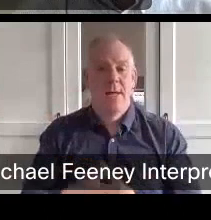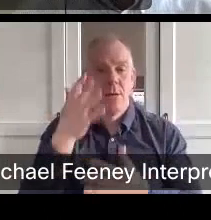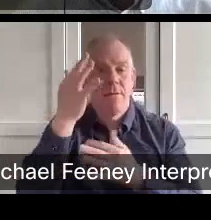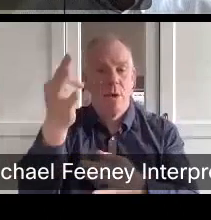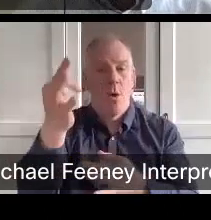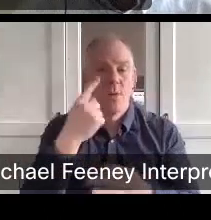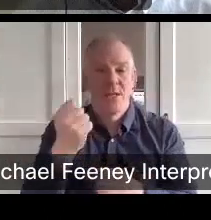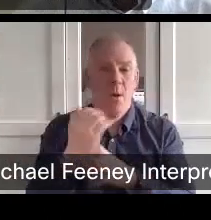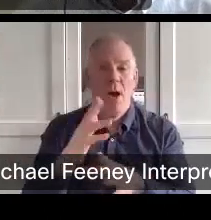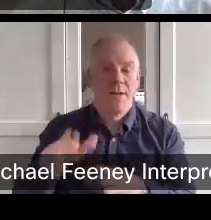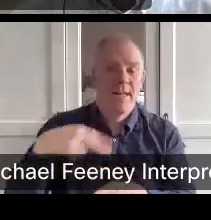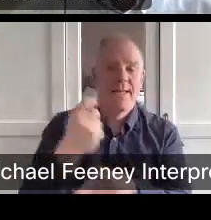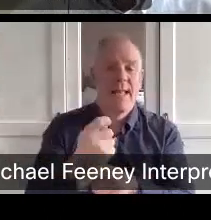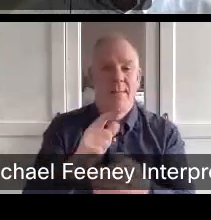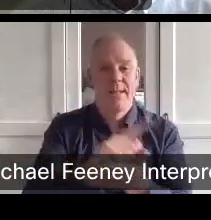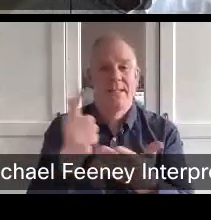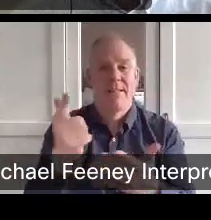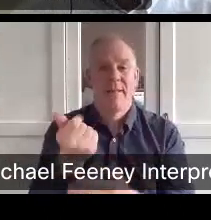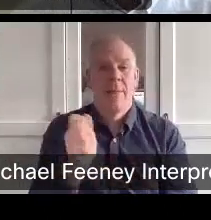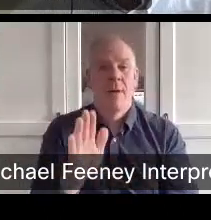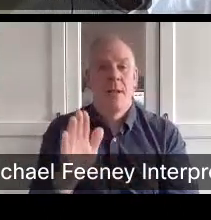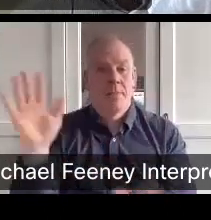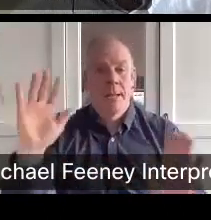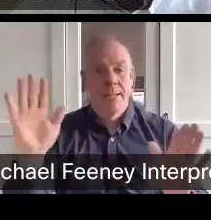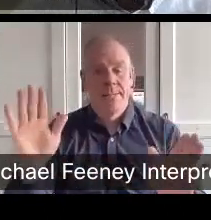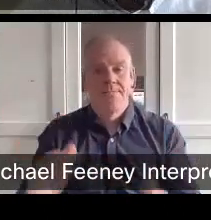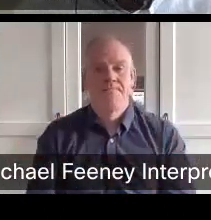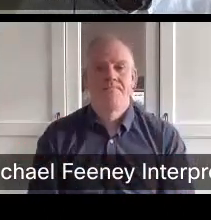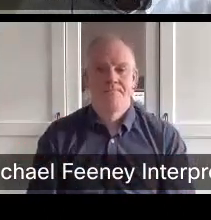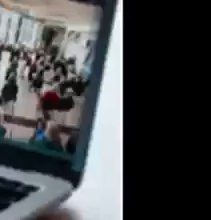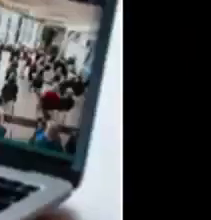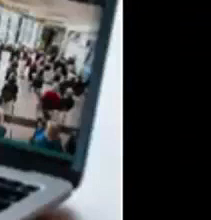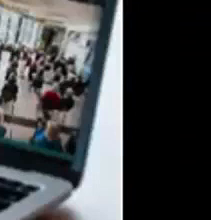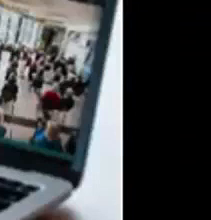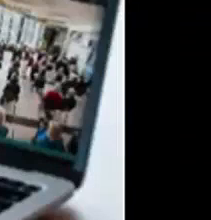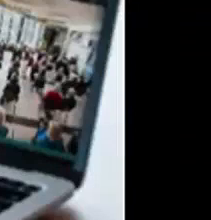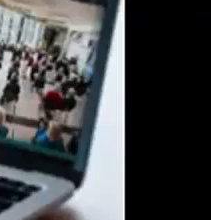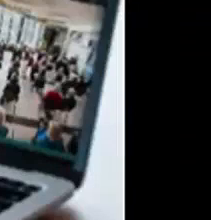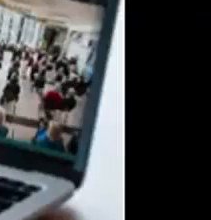to seeing you on the 17th of April. Goodbye. Thanks, everybody. Thanks, John.